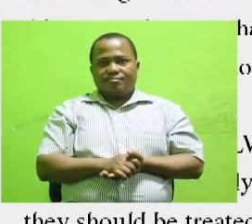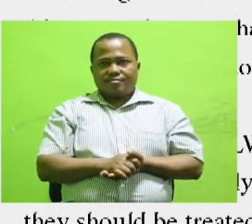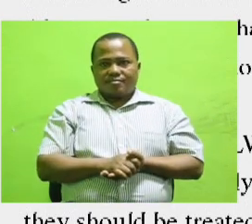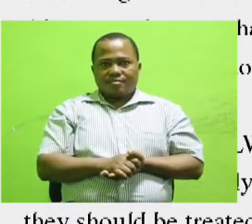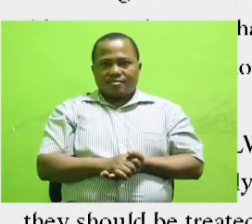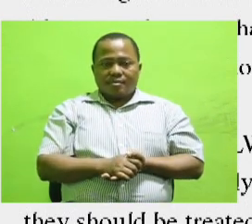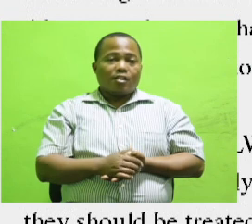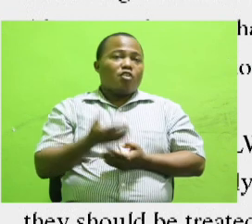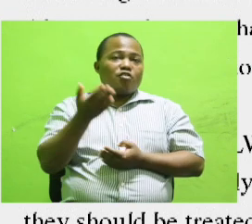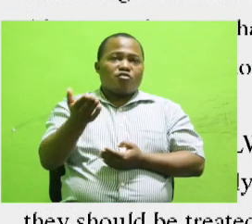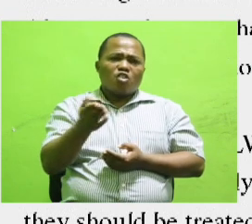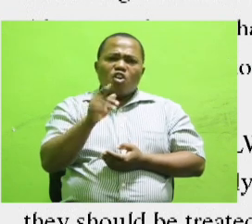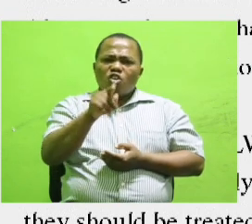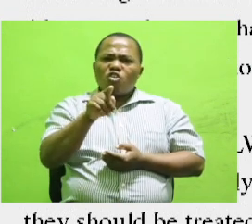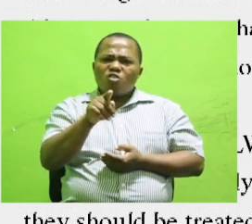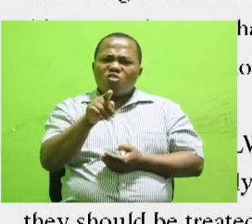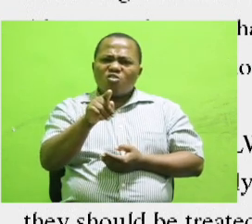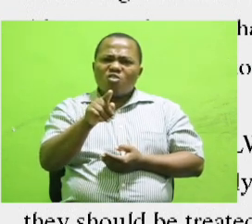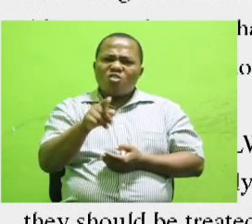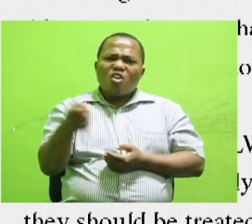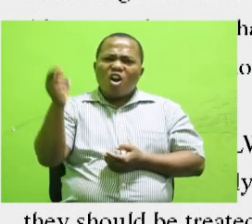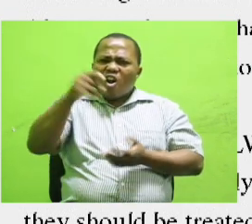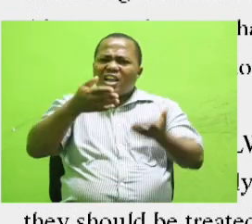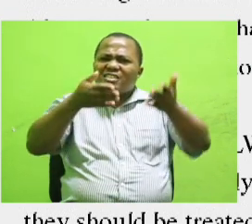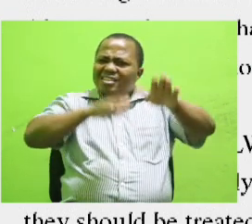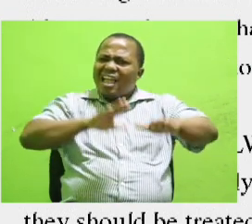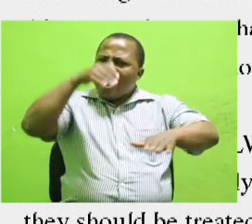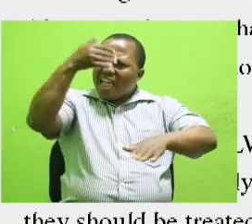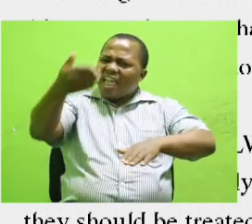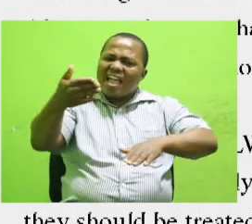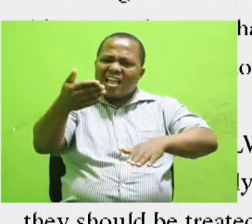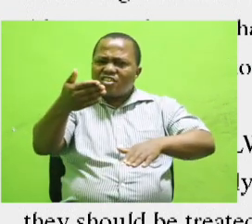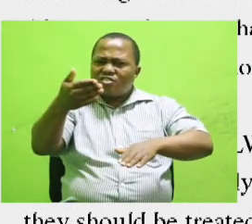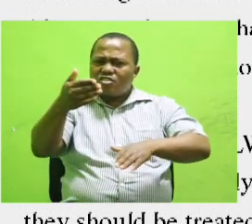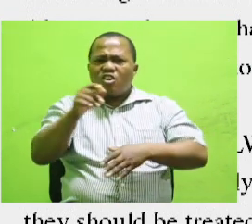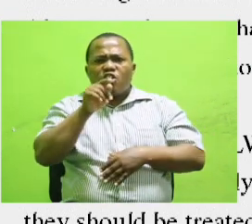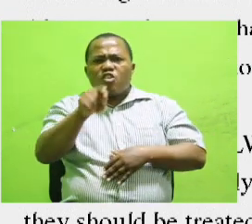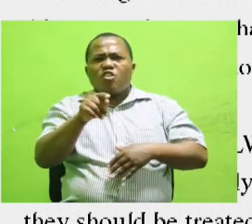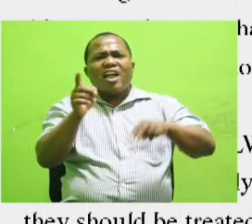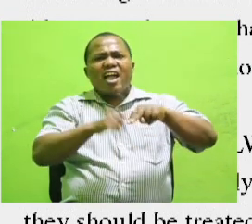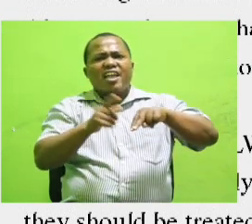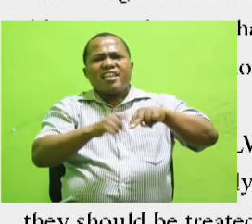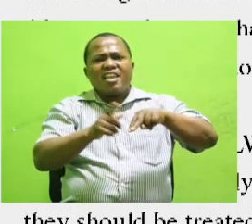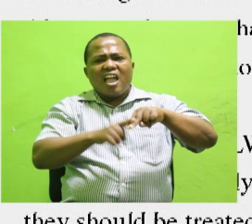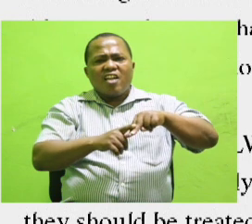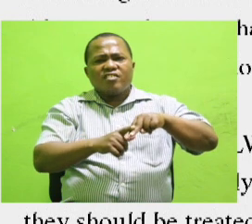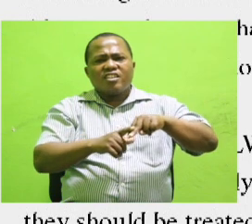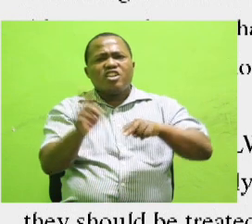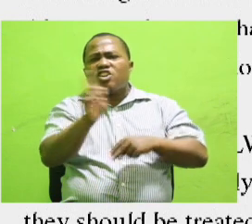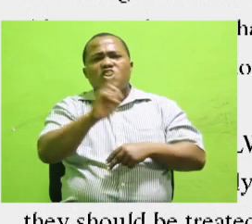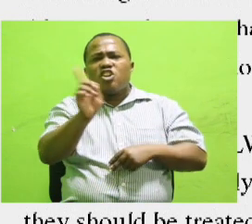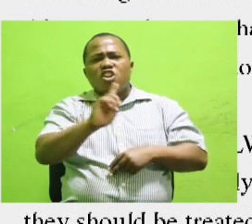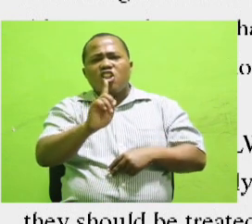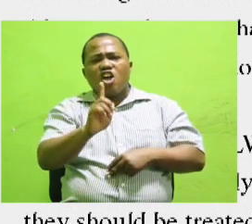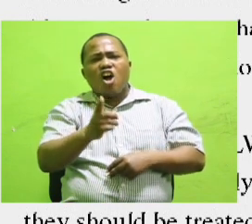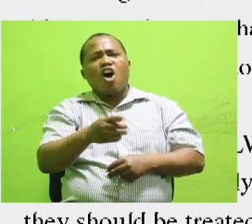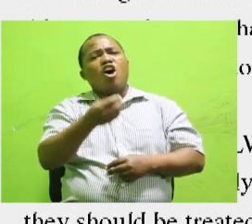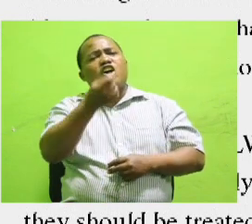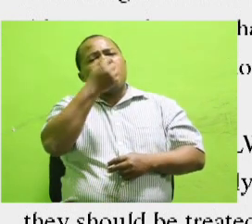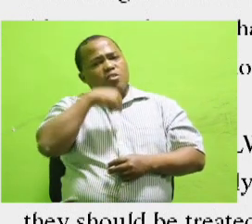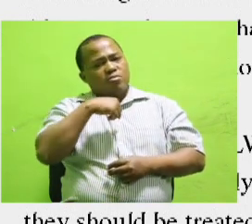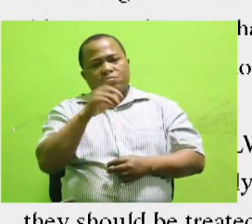telling them that you're going to die tomorrow, I'm sorry, but HIV AIDS has no known cure. Instead of telling them that,